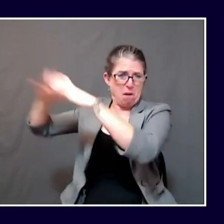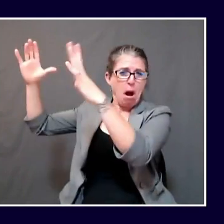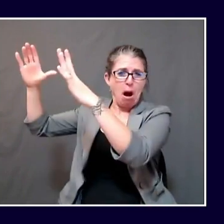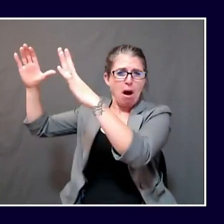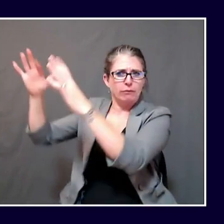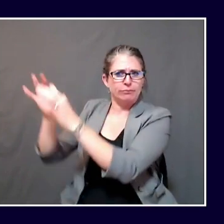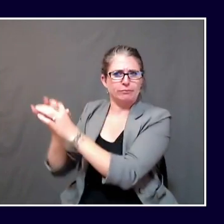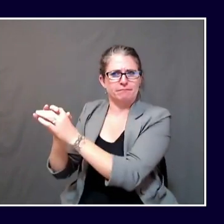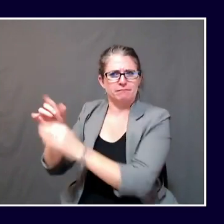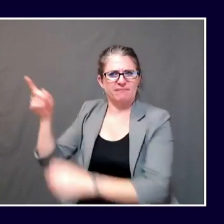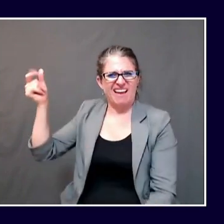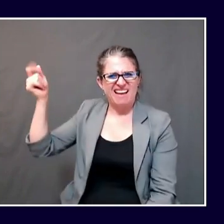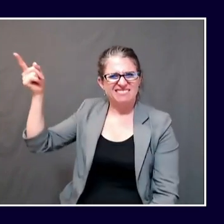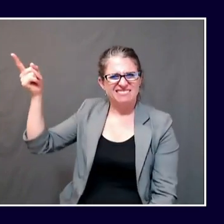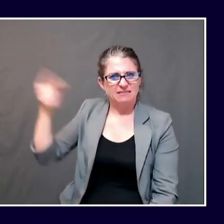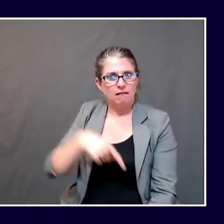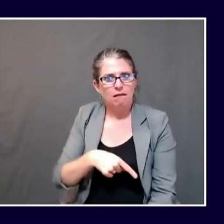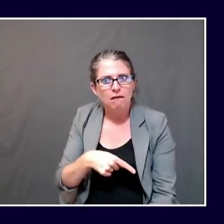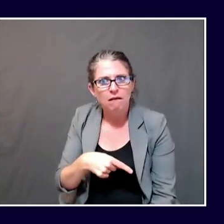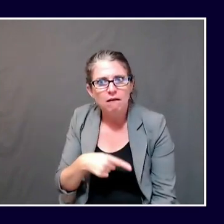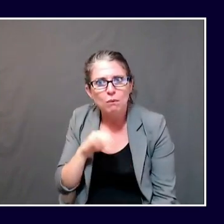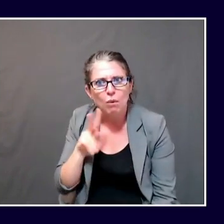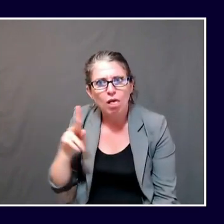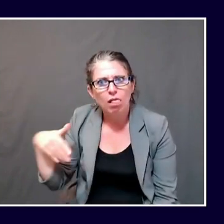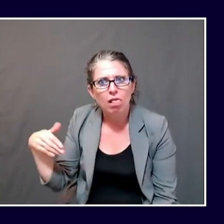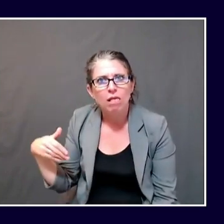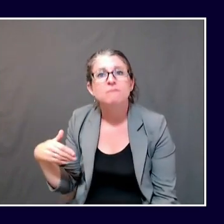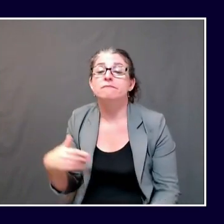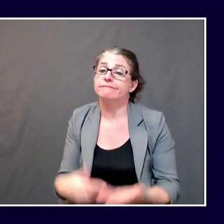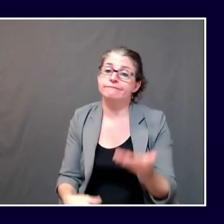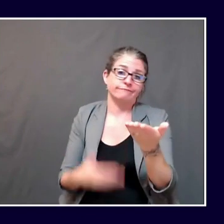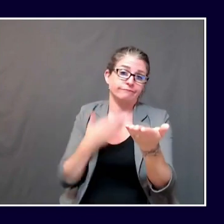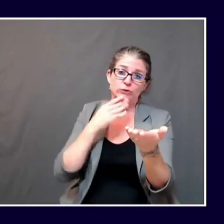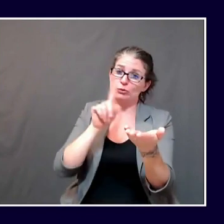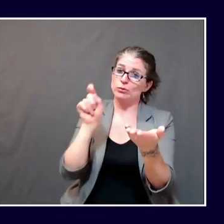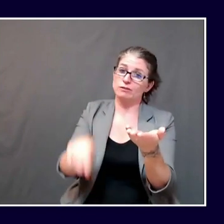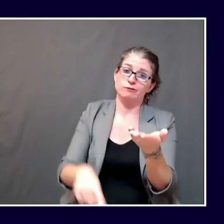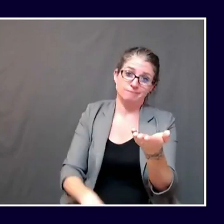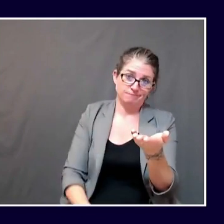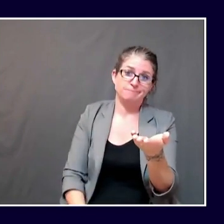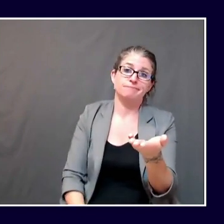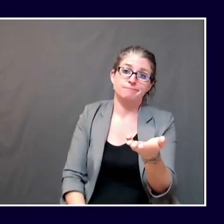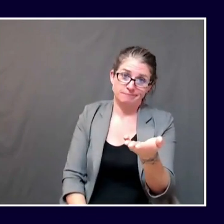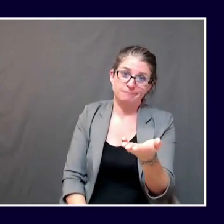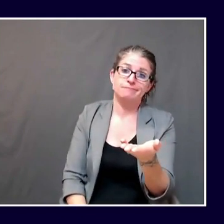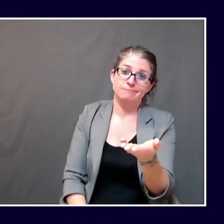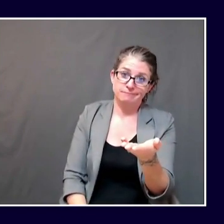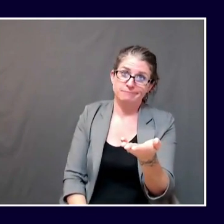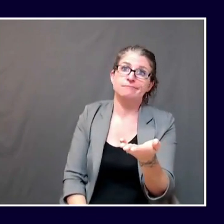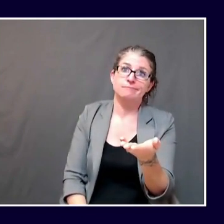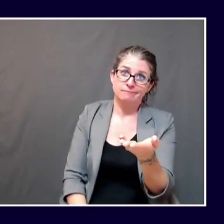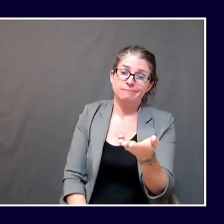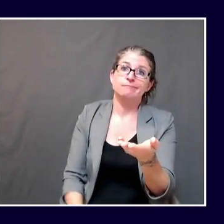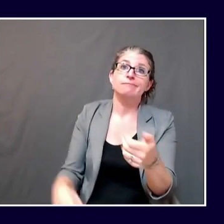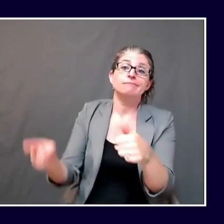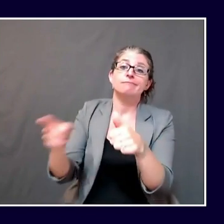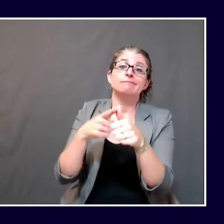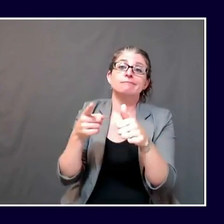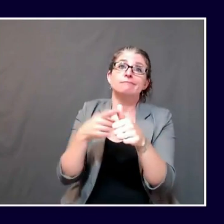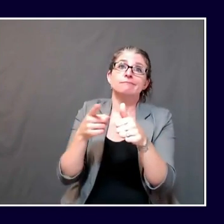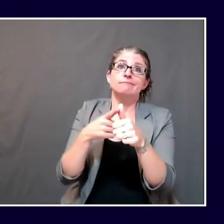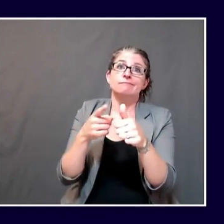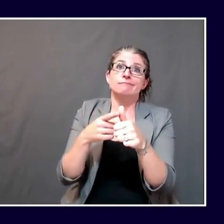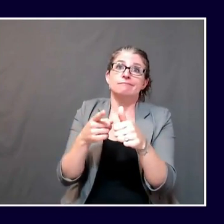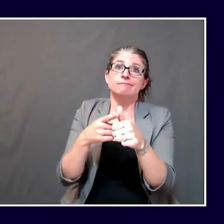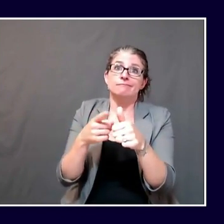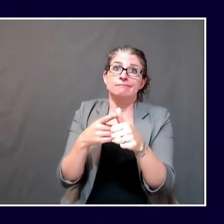good question. It comes down to a couple things. The first is by reports that I've received anecdotally by email and then in